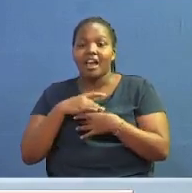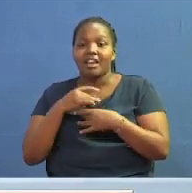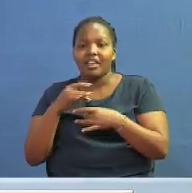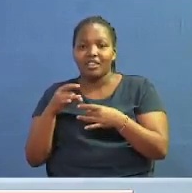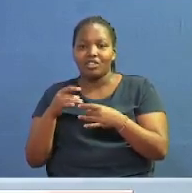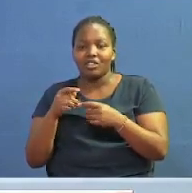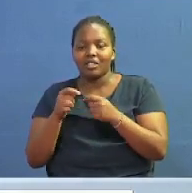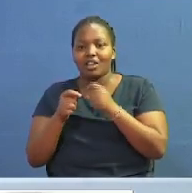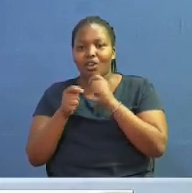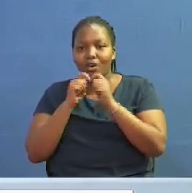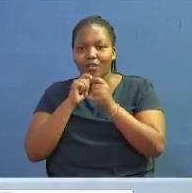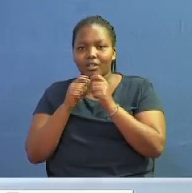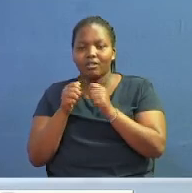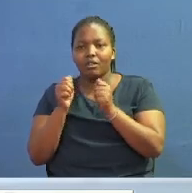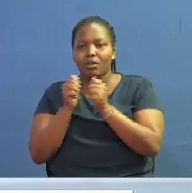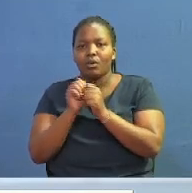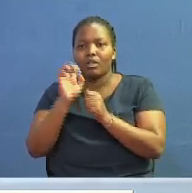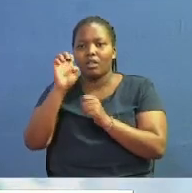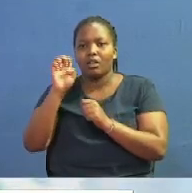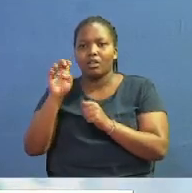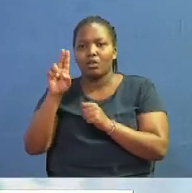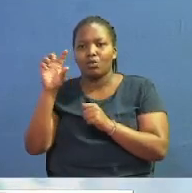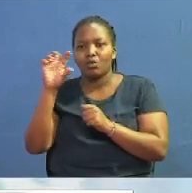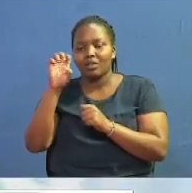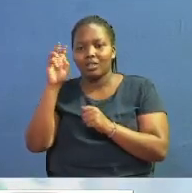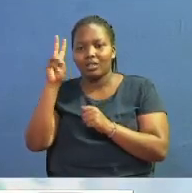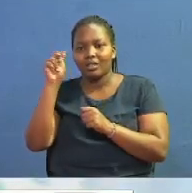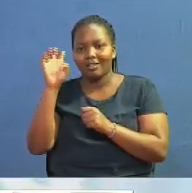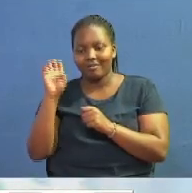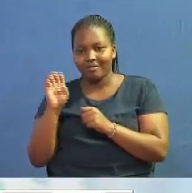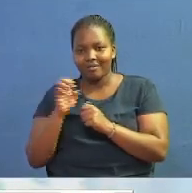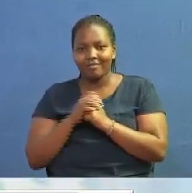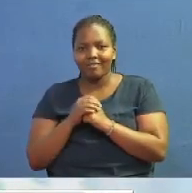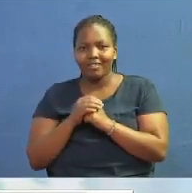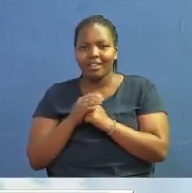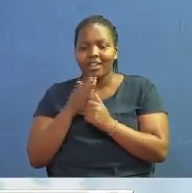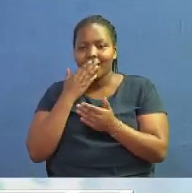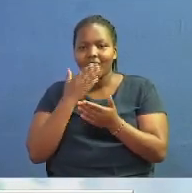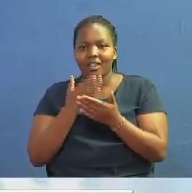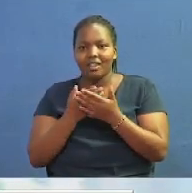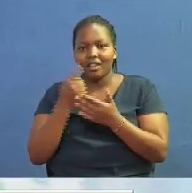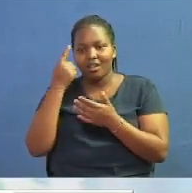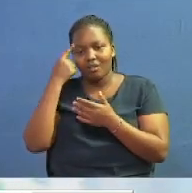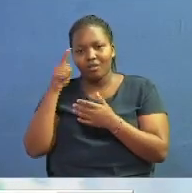comprehensive, with Eugene Muchai. Thank you so much for coming to our studios tonight.